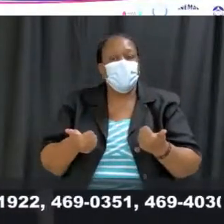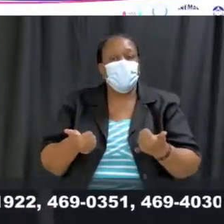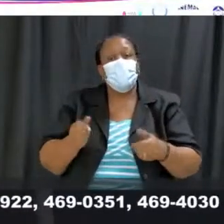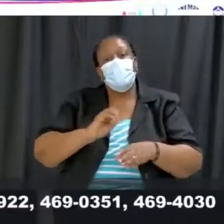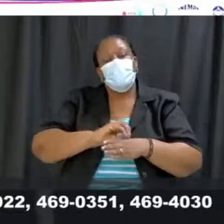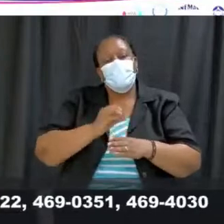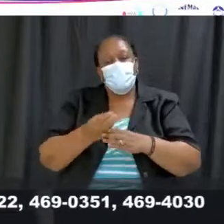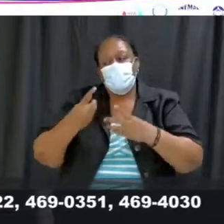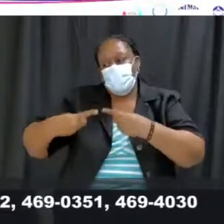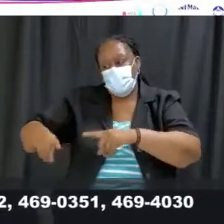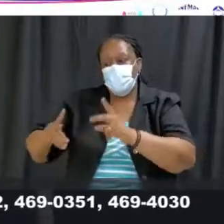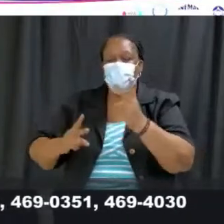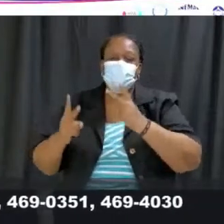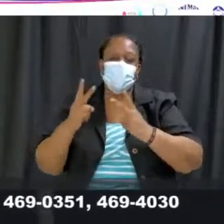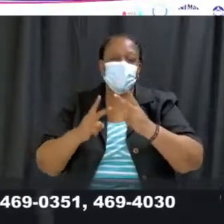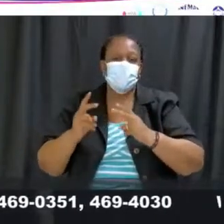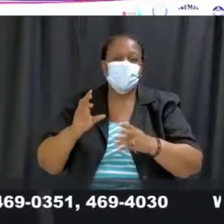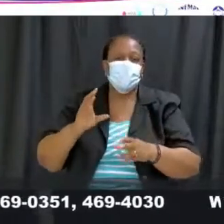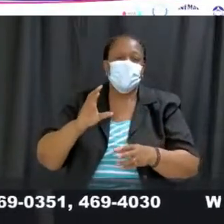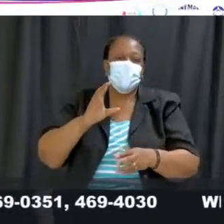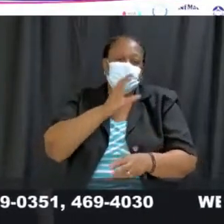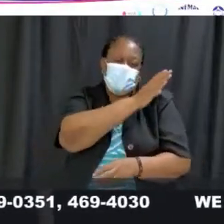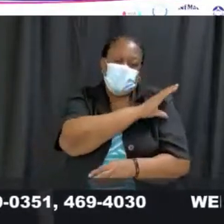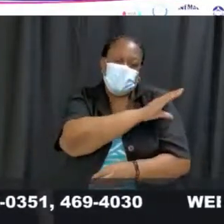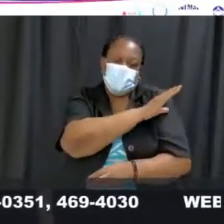Pfizer-BioNTech vaccine.